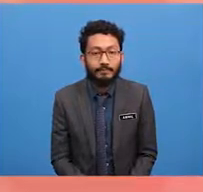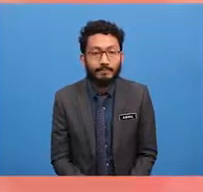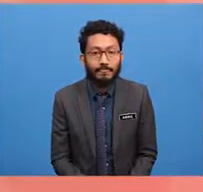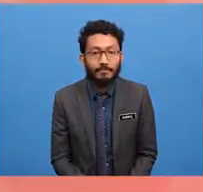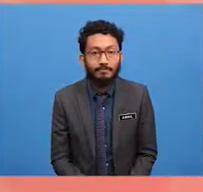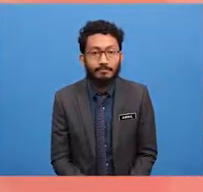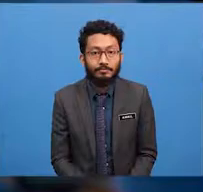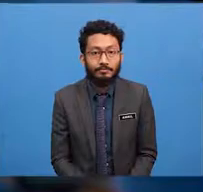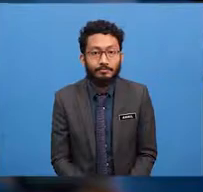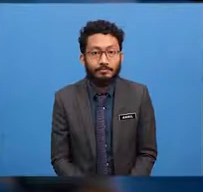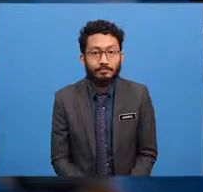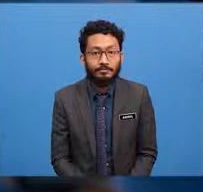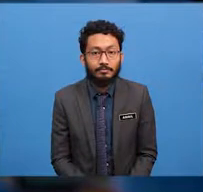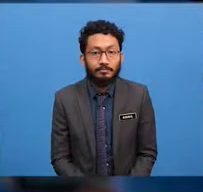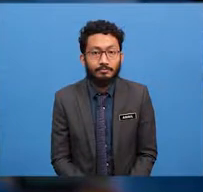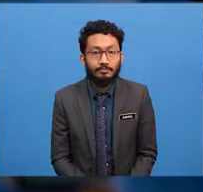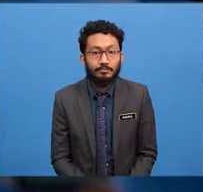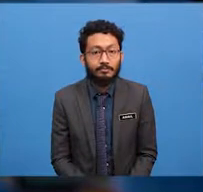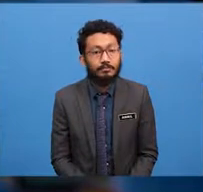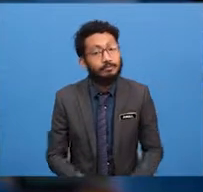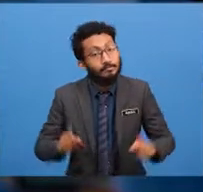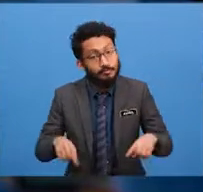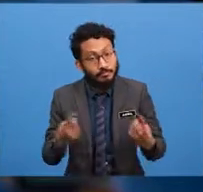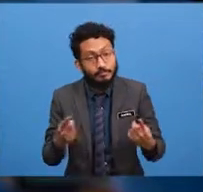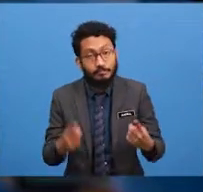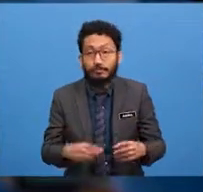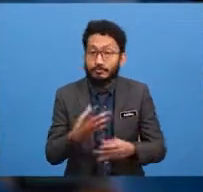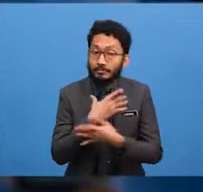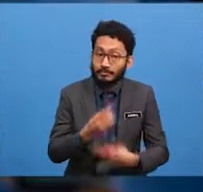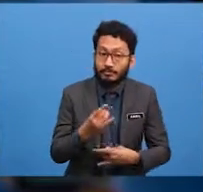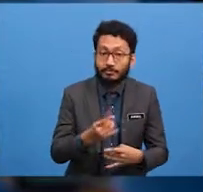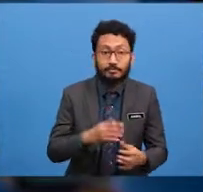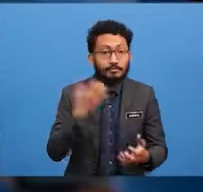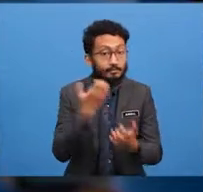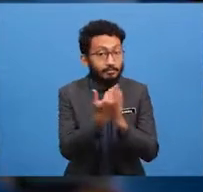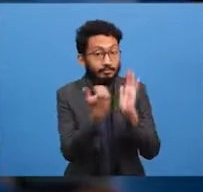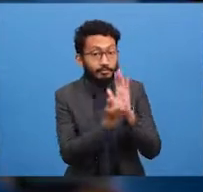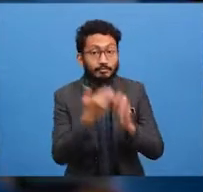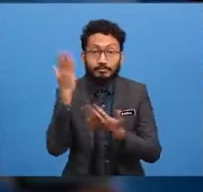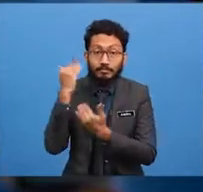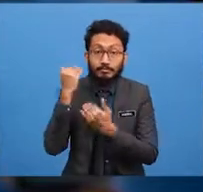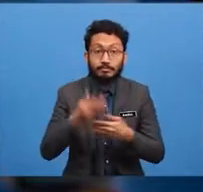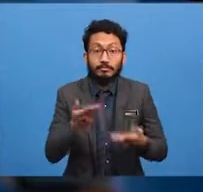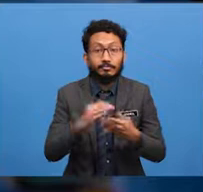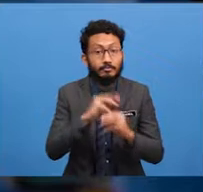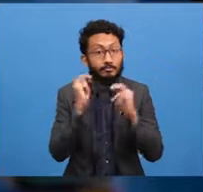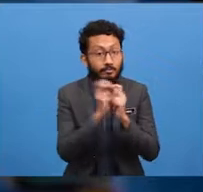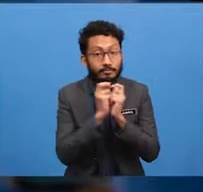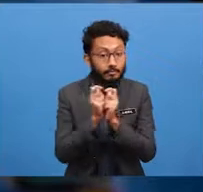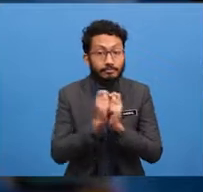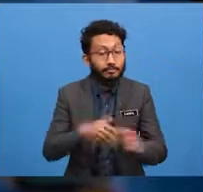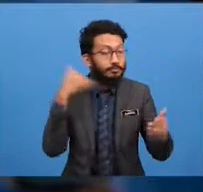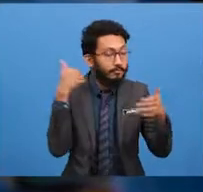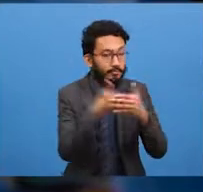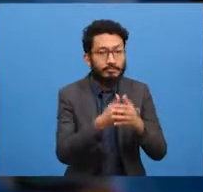given. It's going to be an interesting lesson, so I hope you stay tuned till the end of the